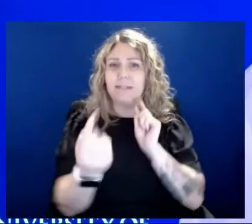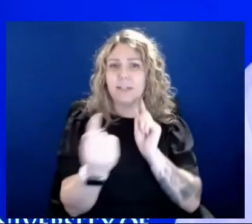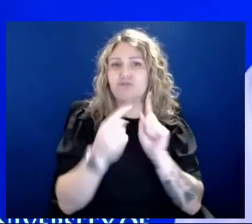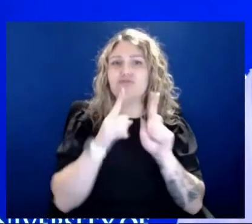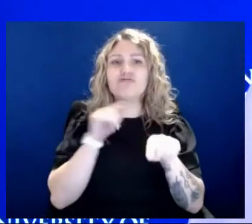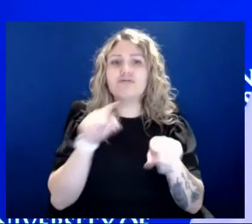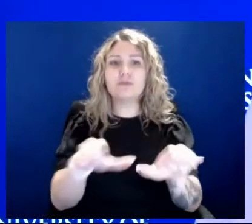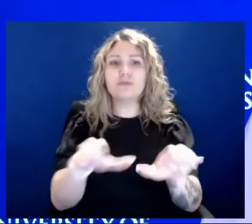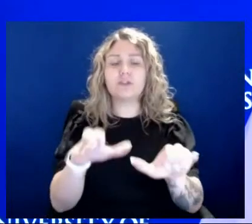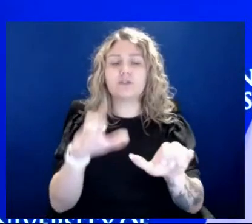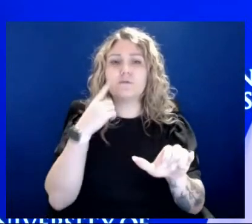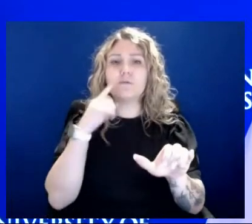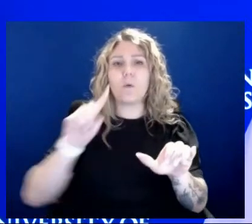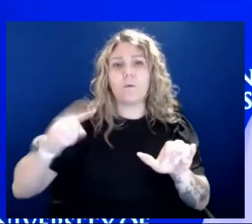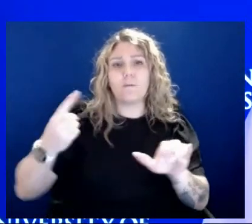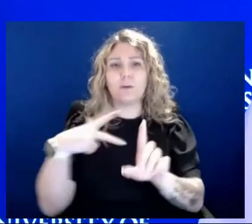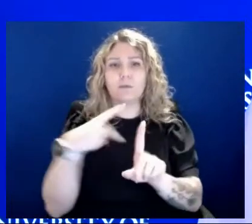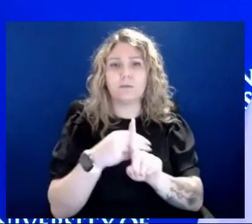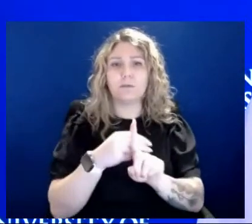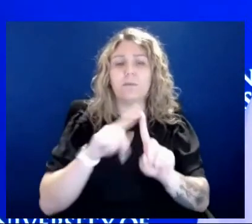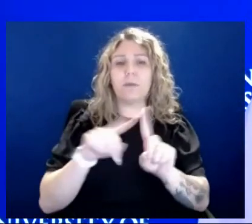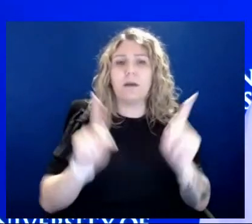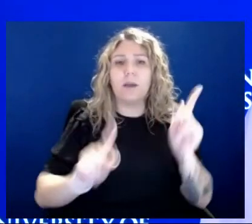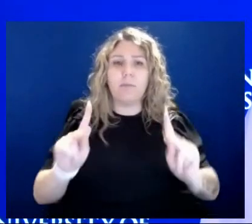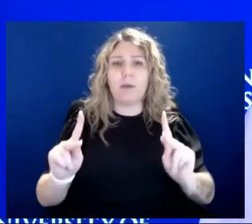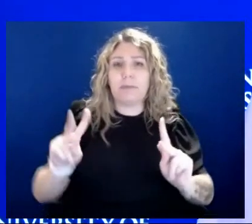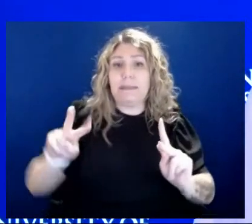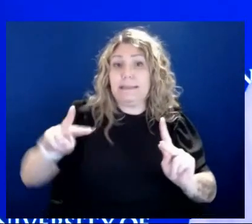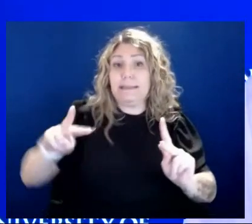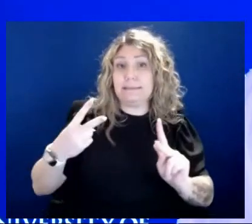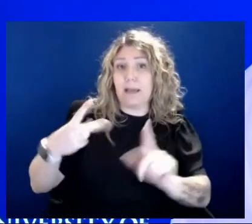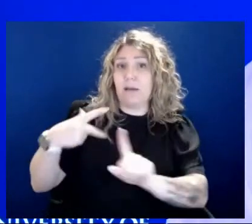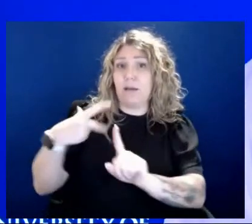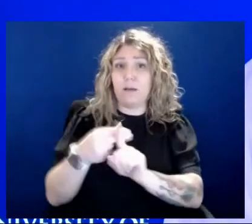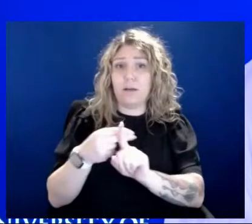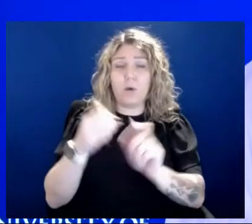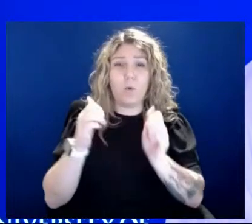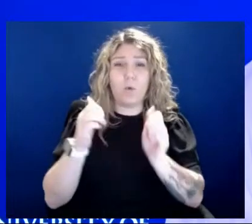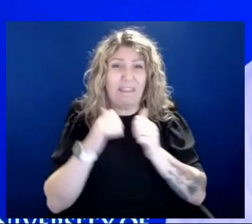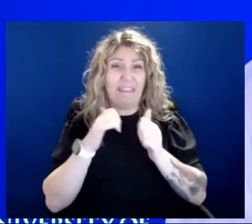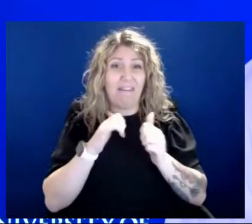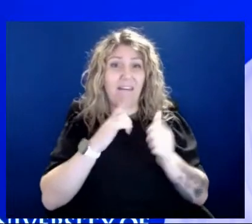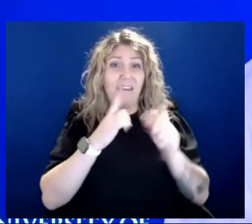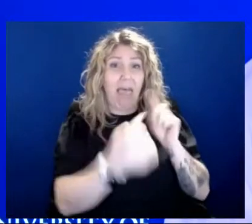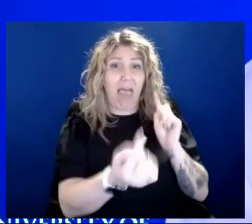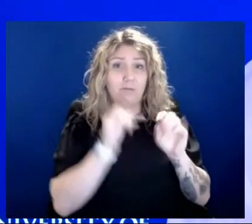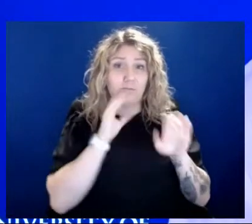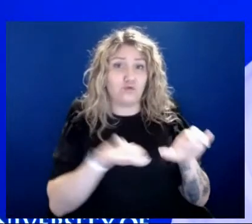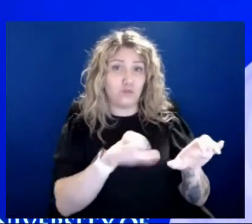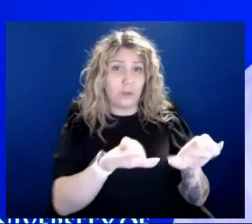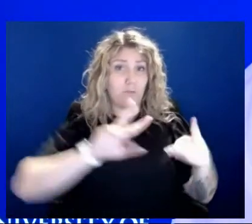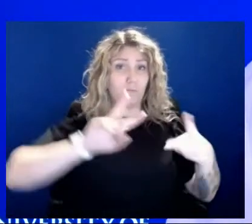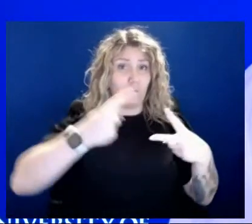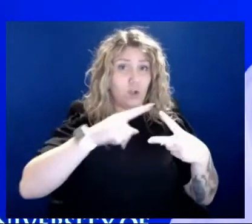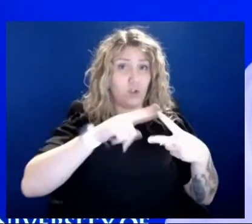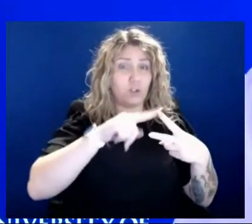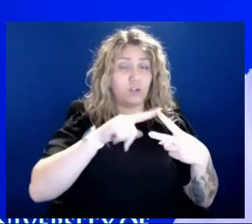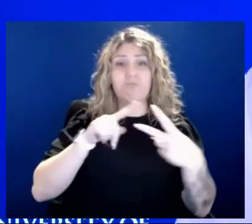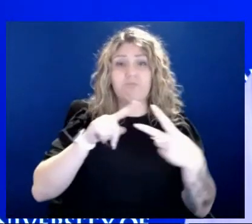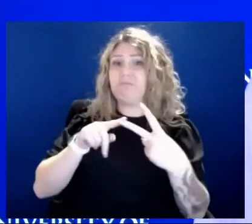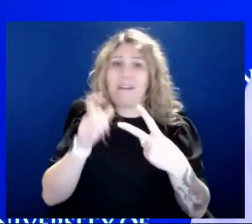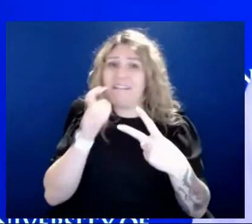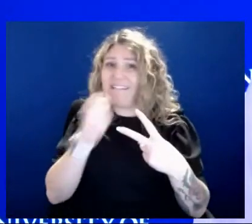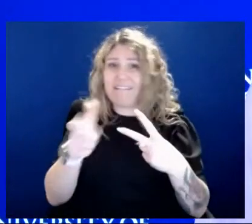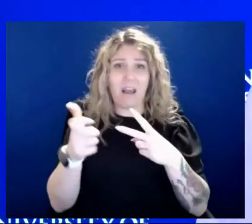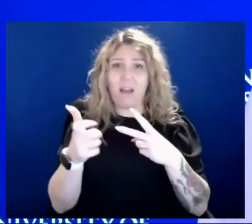dose, people who got the second dose, having had that anaphylactic reaction with the first, they did not really have a